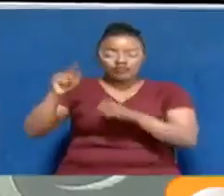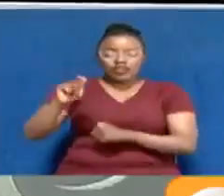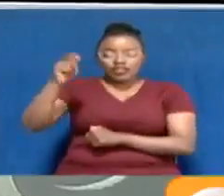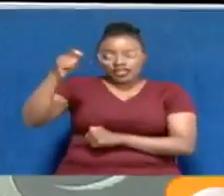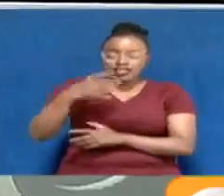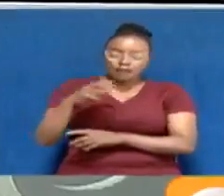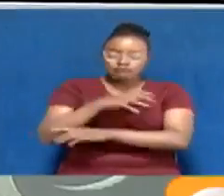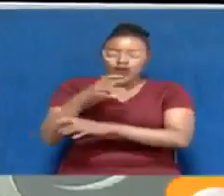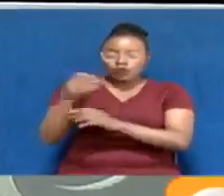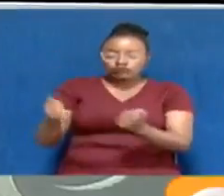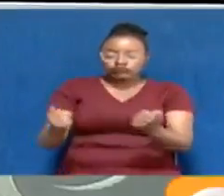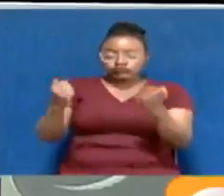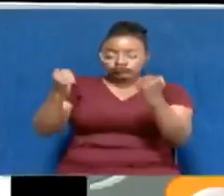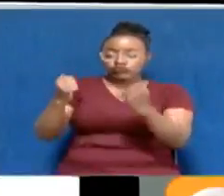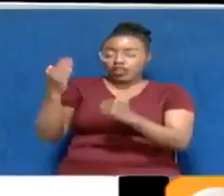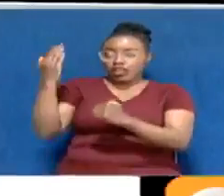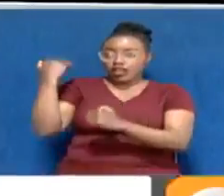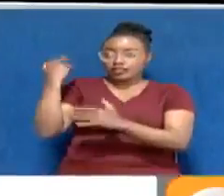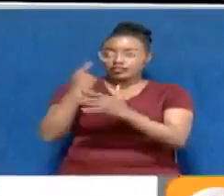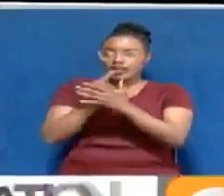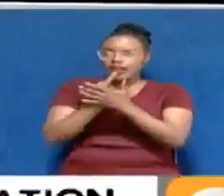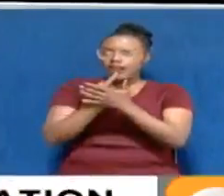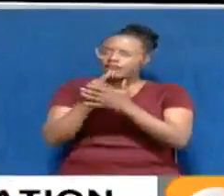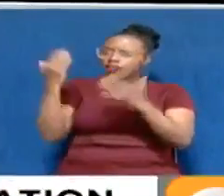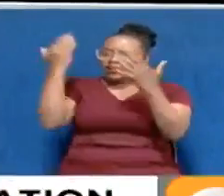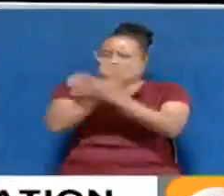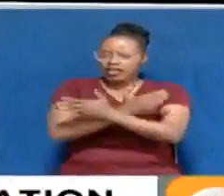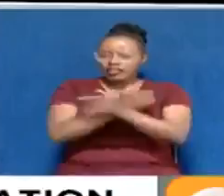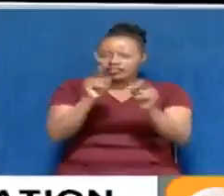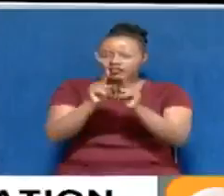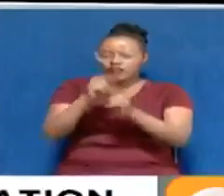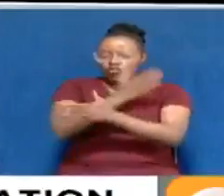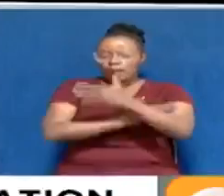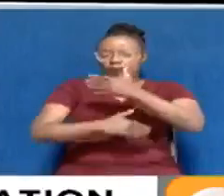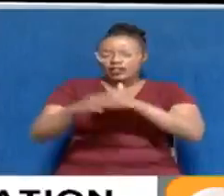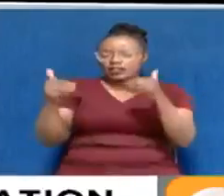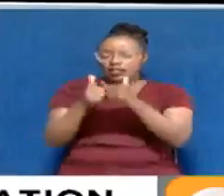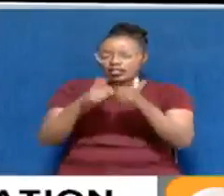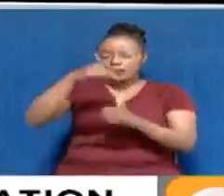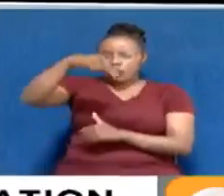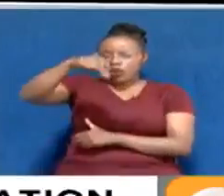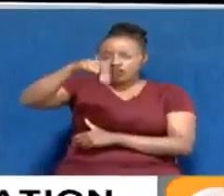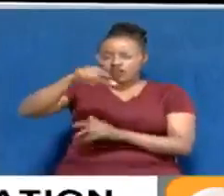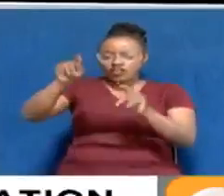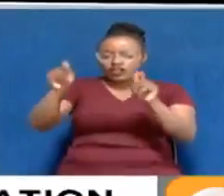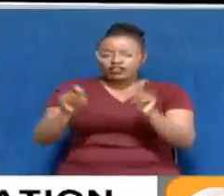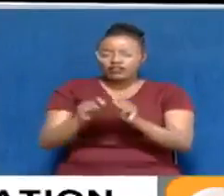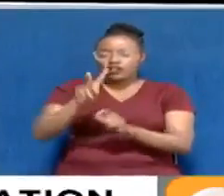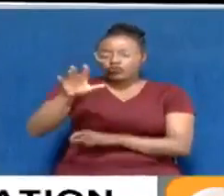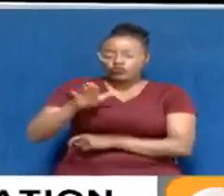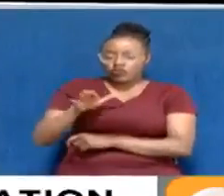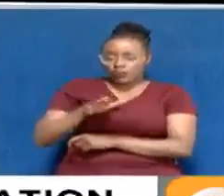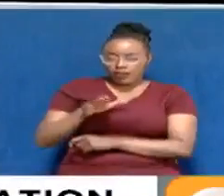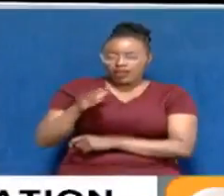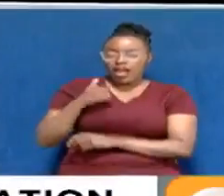The Kenya powerlifting team landed in Dubai last night for the powerlifting Paralympic Games qualifiers. The team of two female